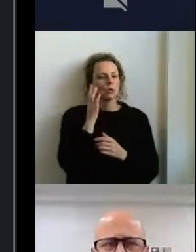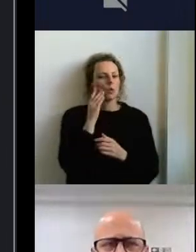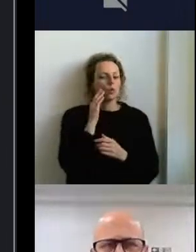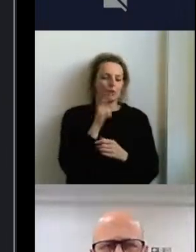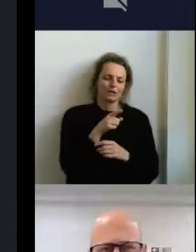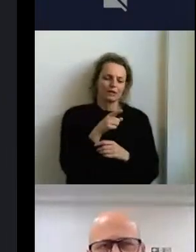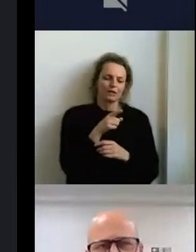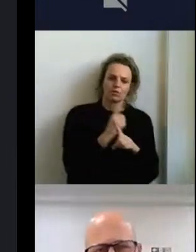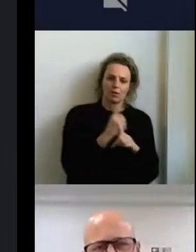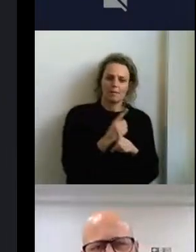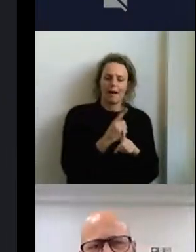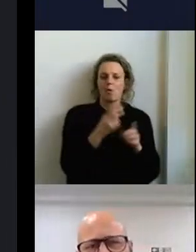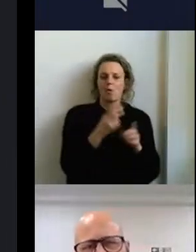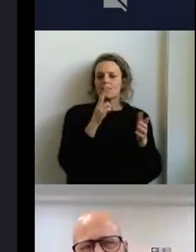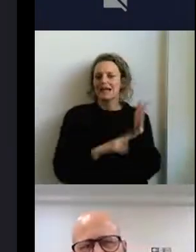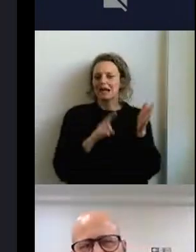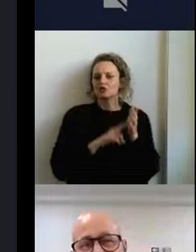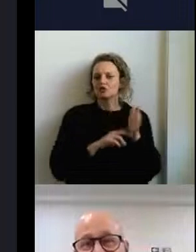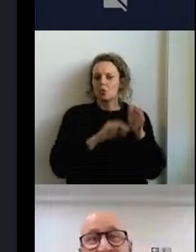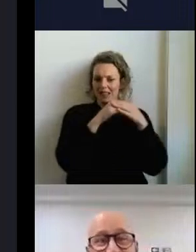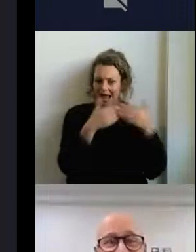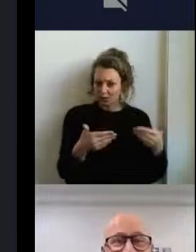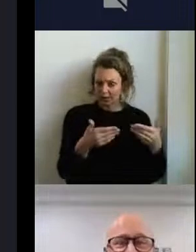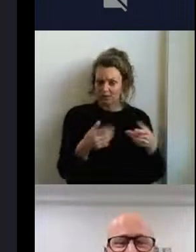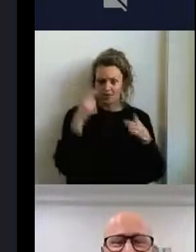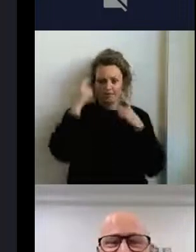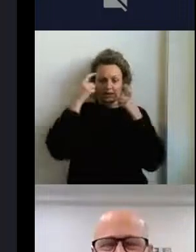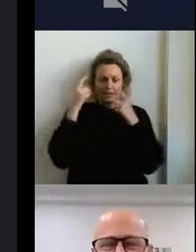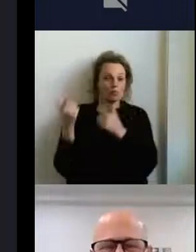language setting, are you talking about the search feature? Yeah.